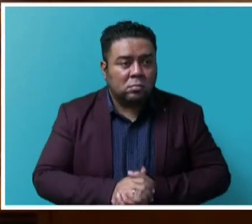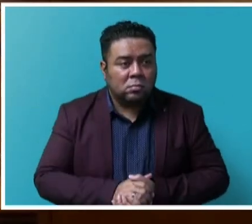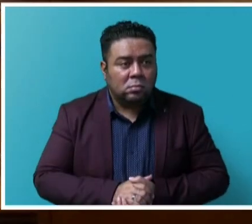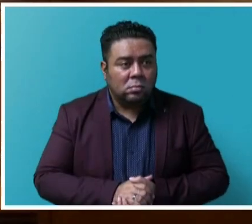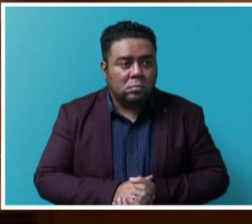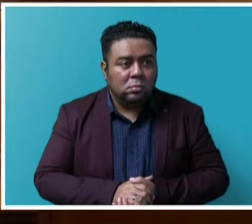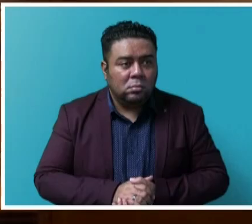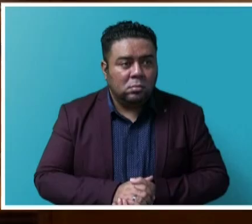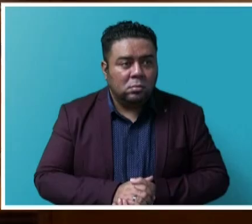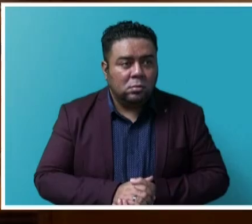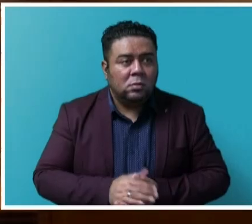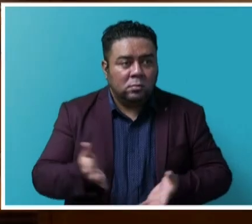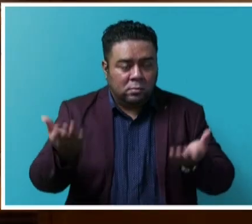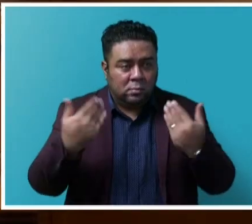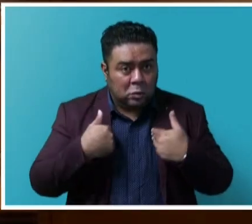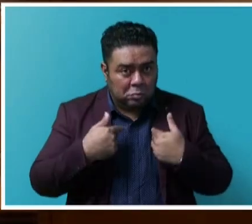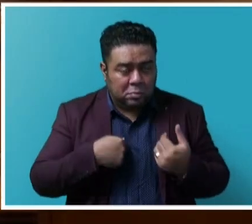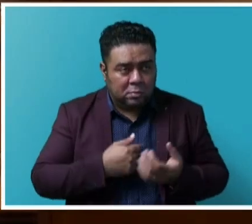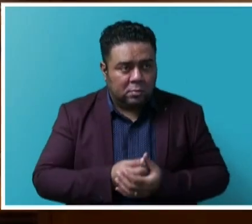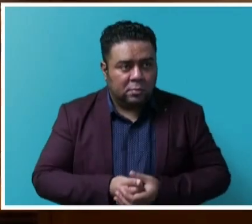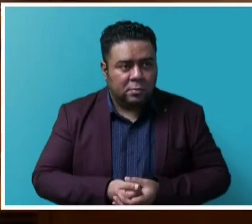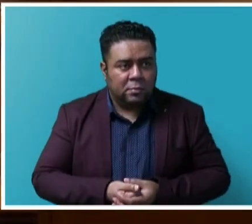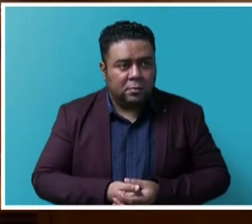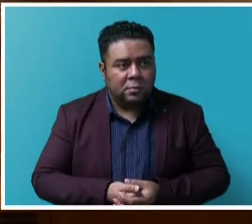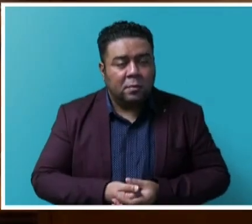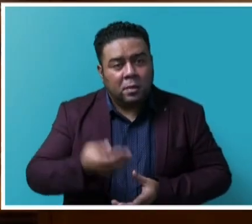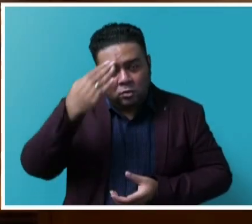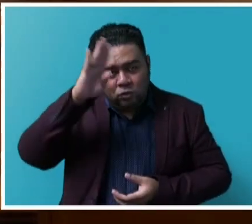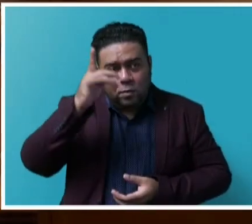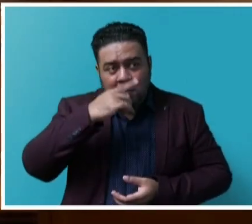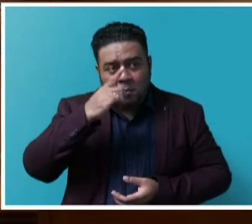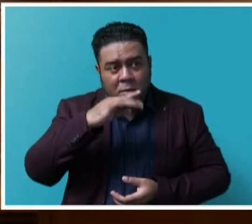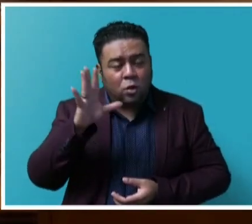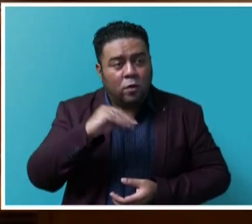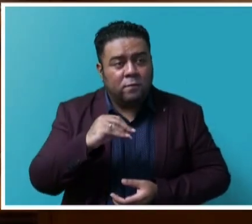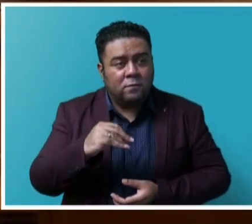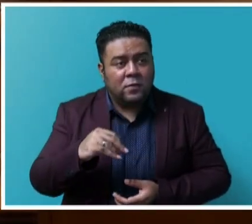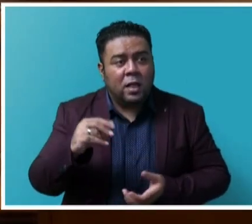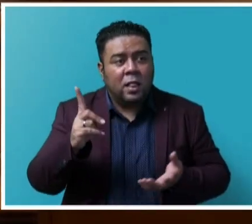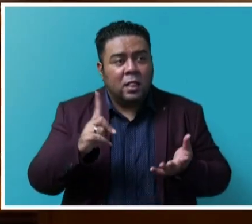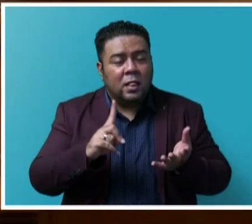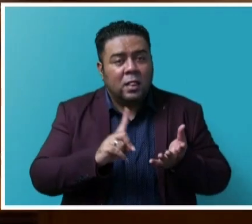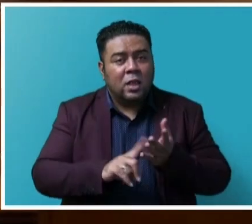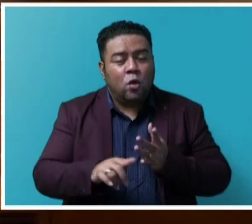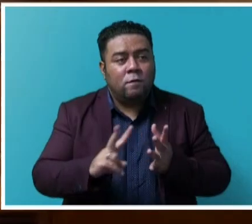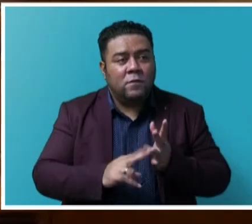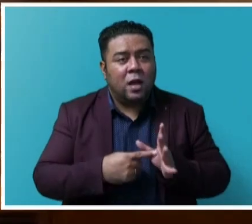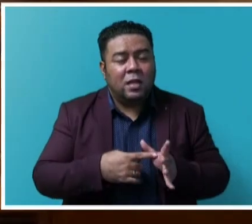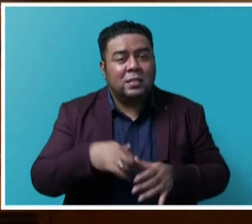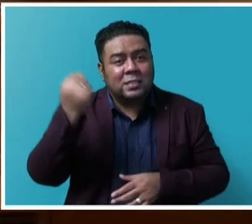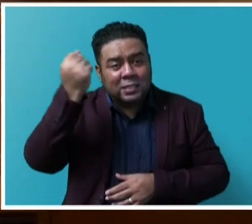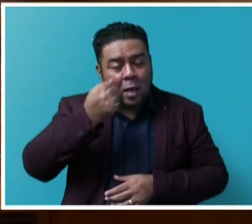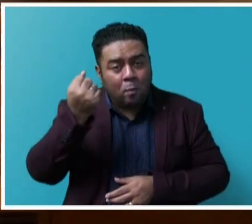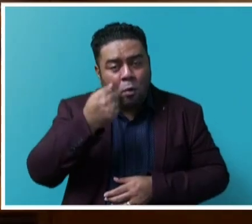apart from the one graciously bestowed on me by the chief and the people of Leauva village in Samoa